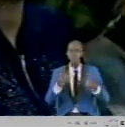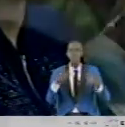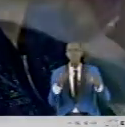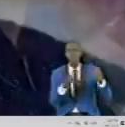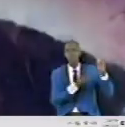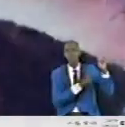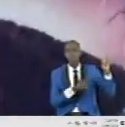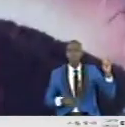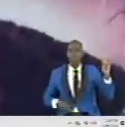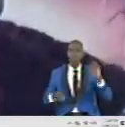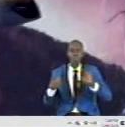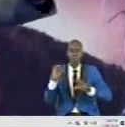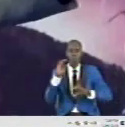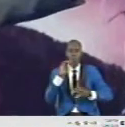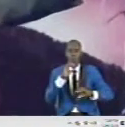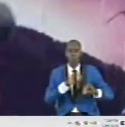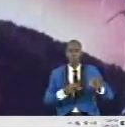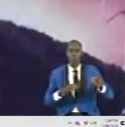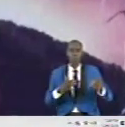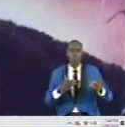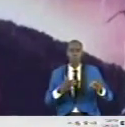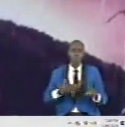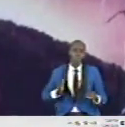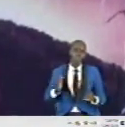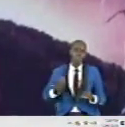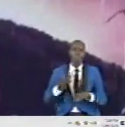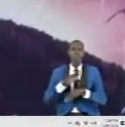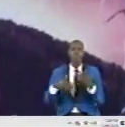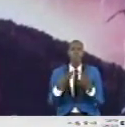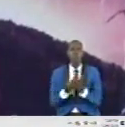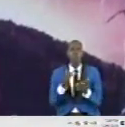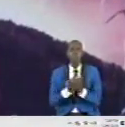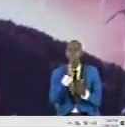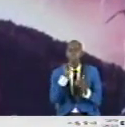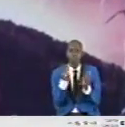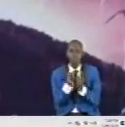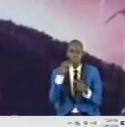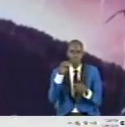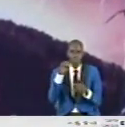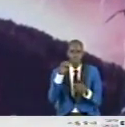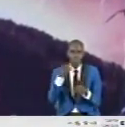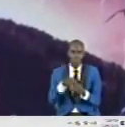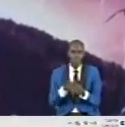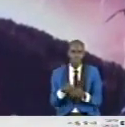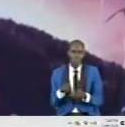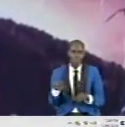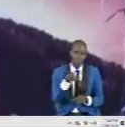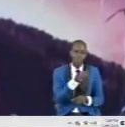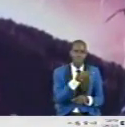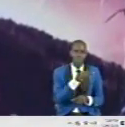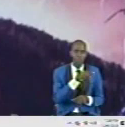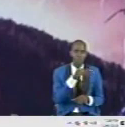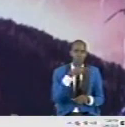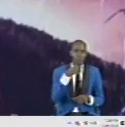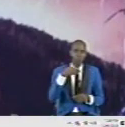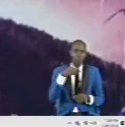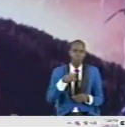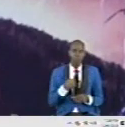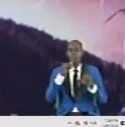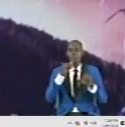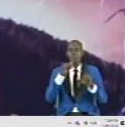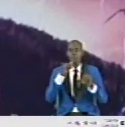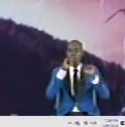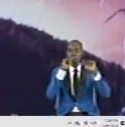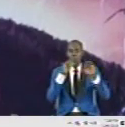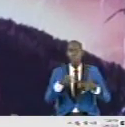O my soul and all that is within within me blessed is Holy Name Look